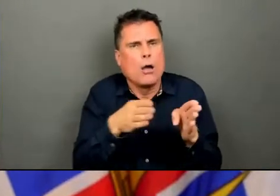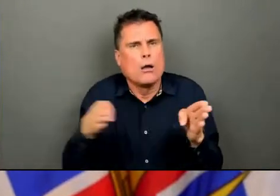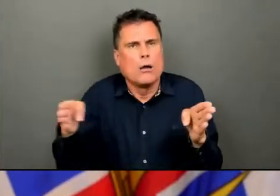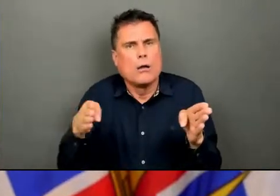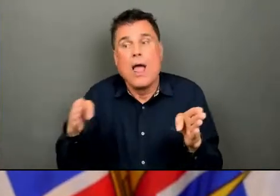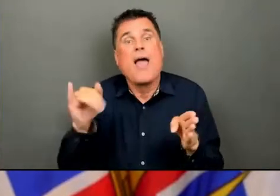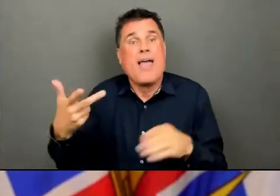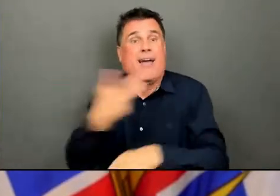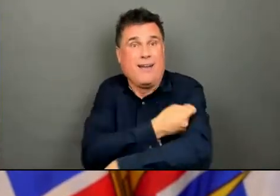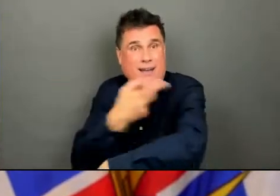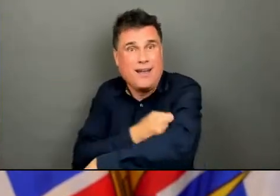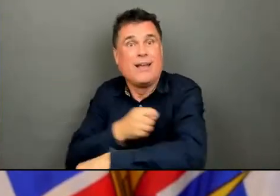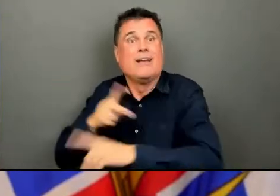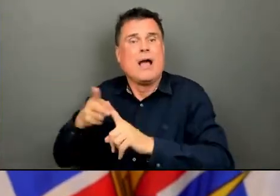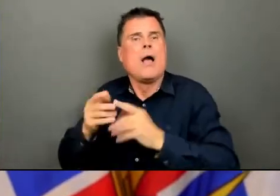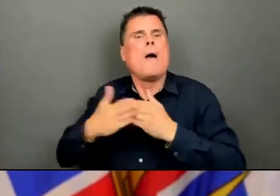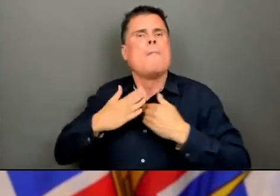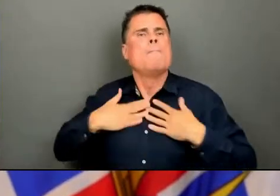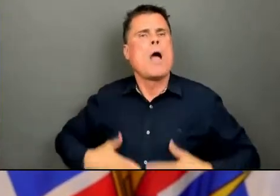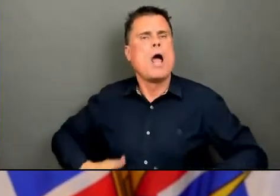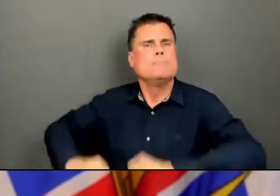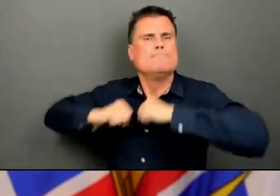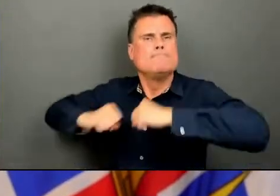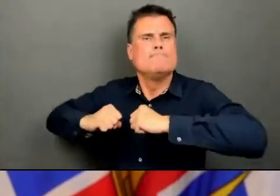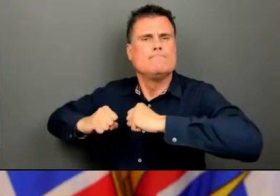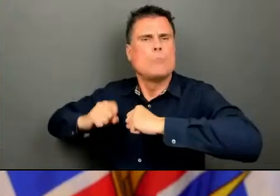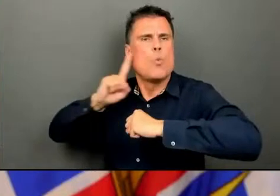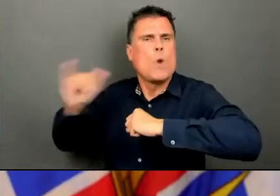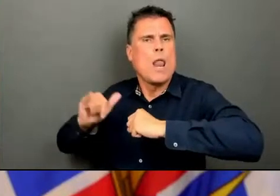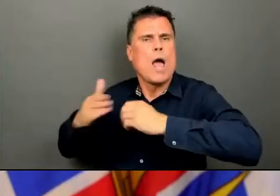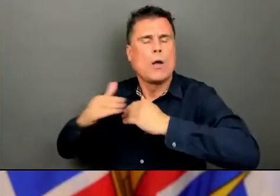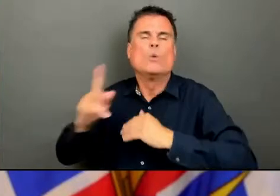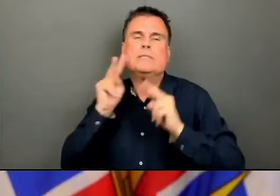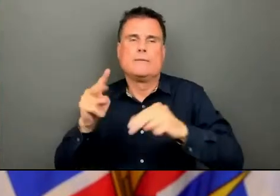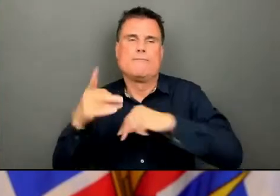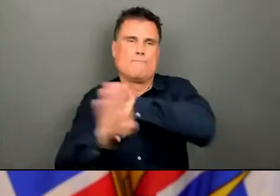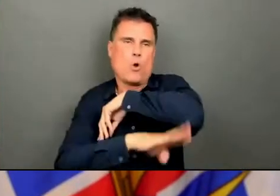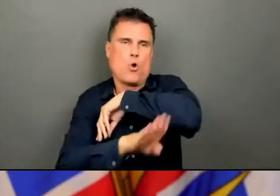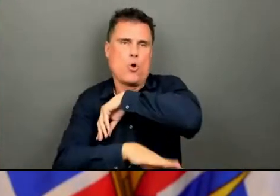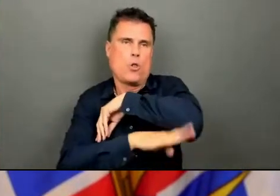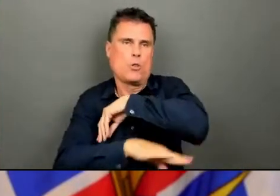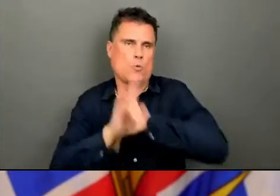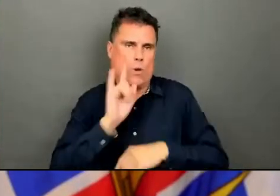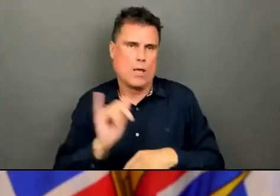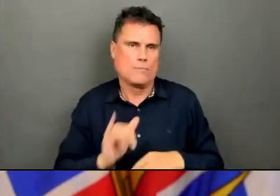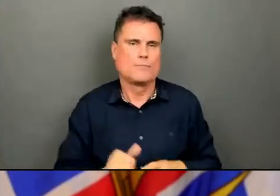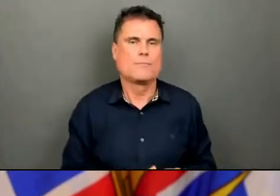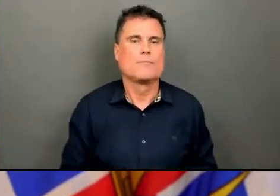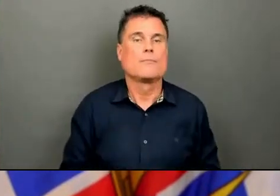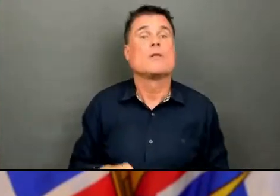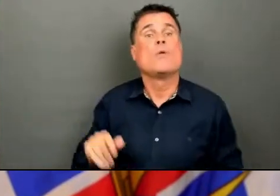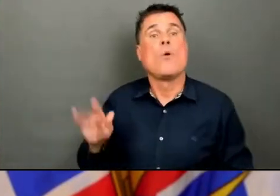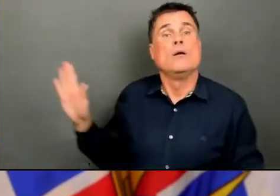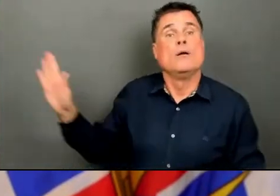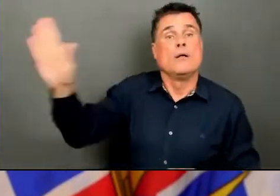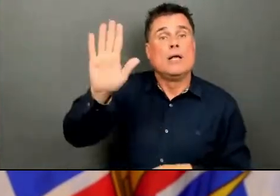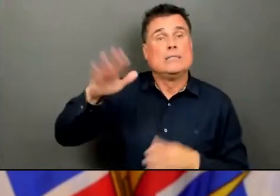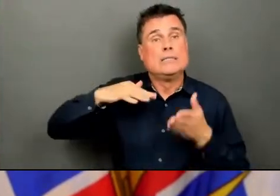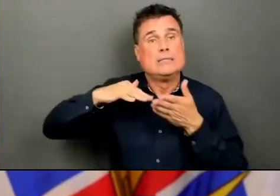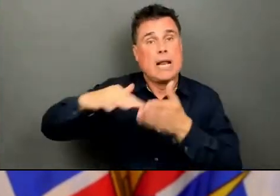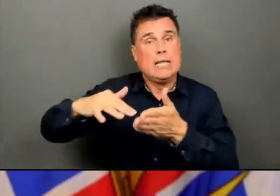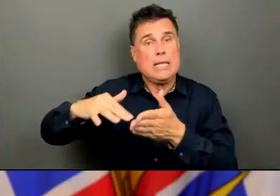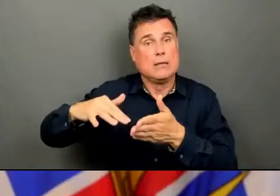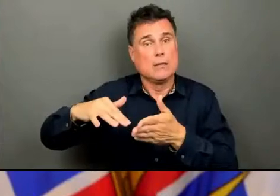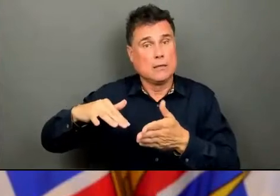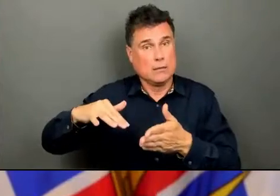watching very carefully as we go into the fall. There are studies ongoing looking at whether we need a third booster dose, whether